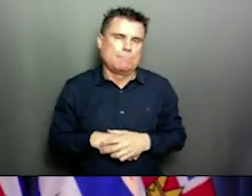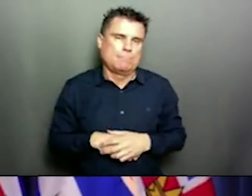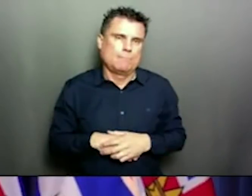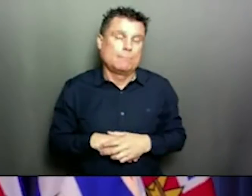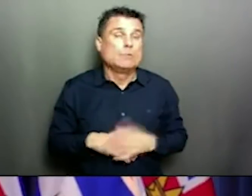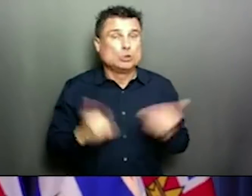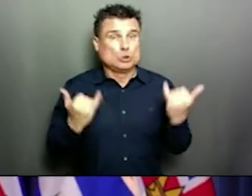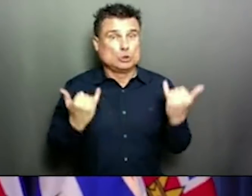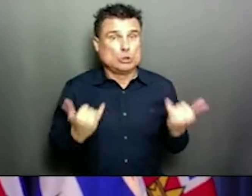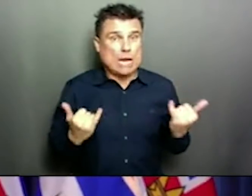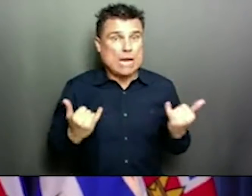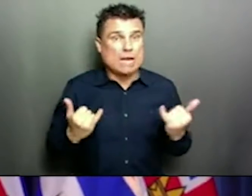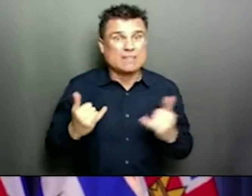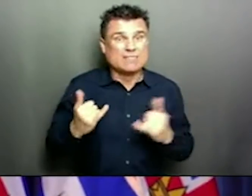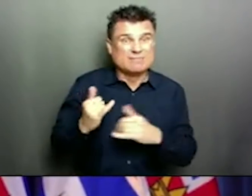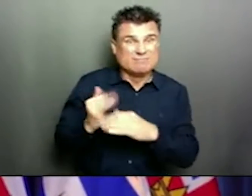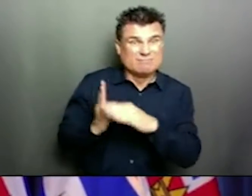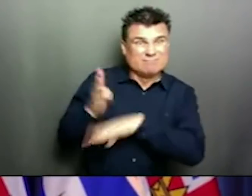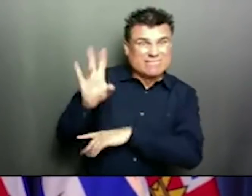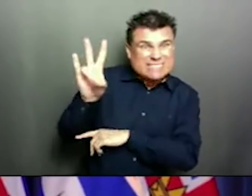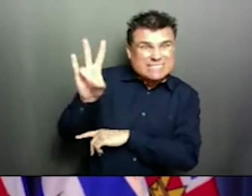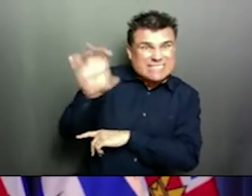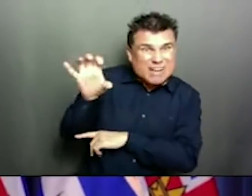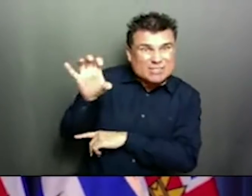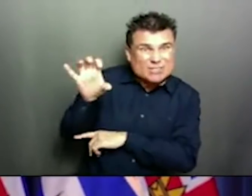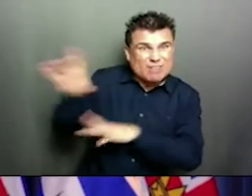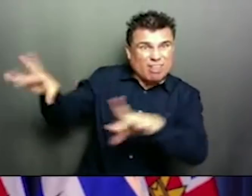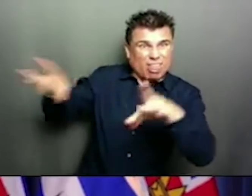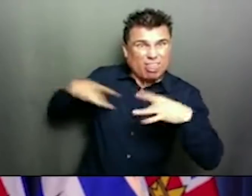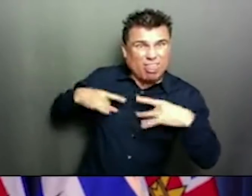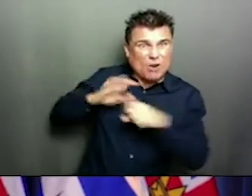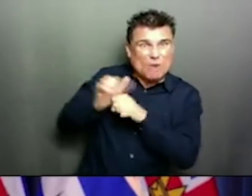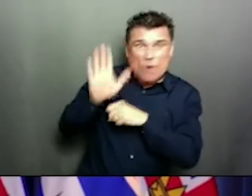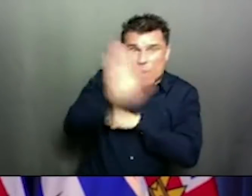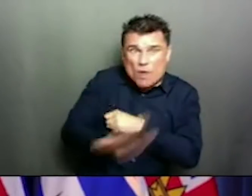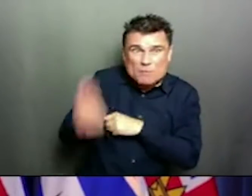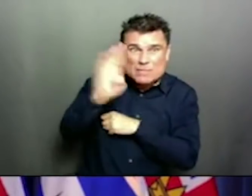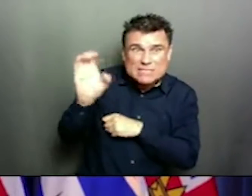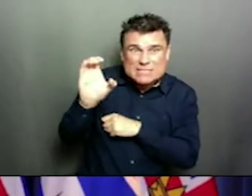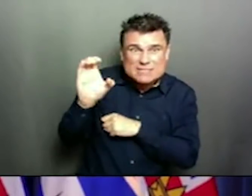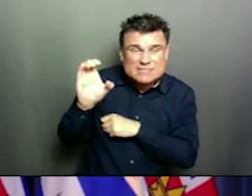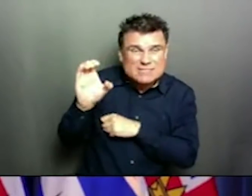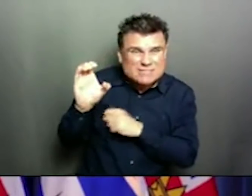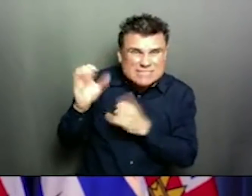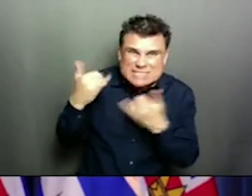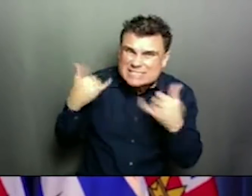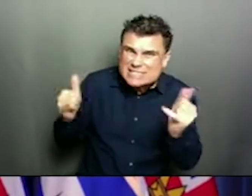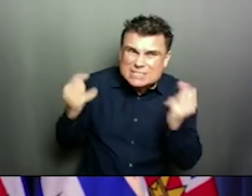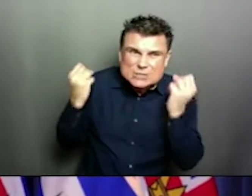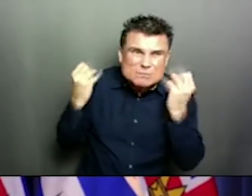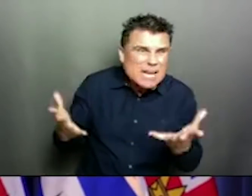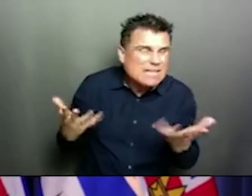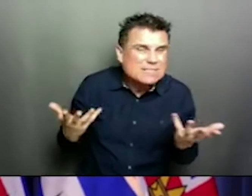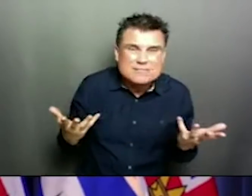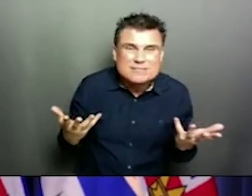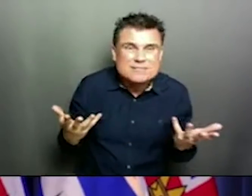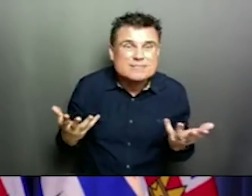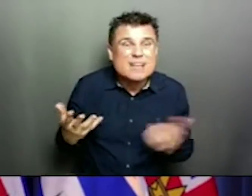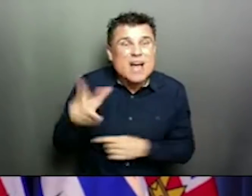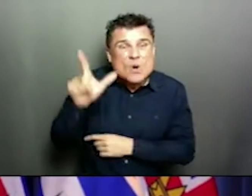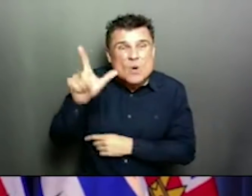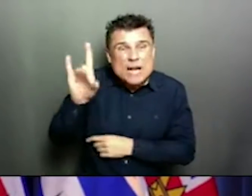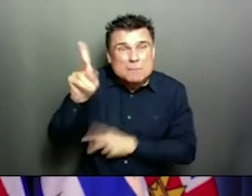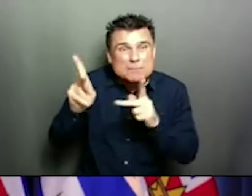show cases in all parts of the province. A significant number of people passed away in the Vancouver Coastal Health